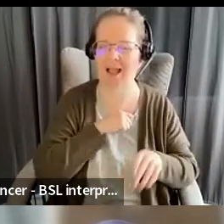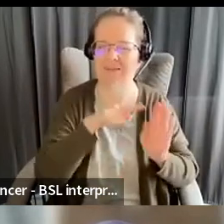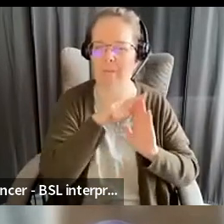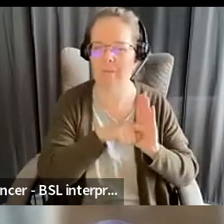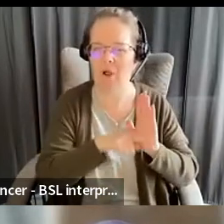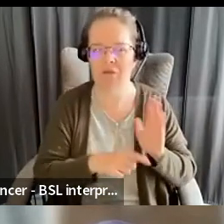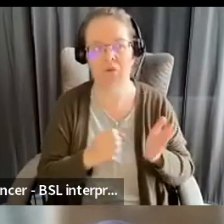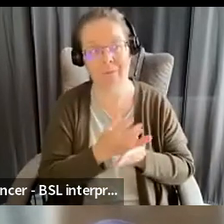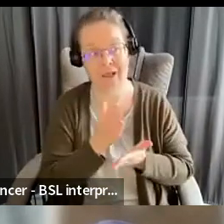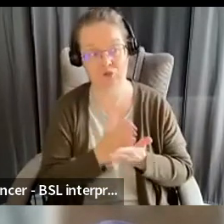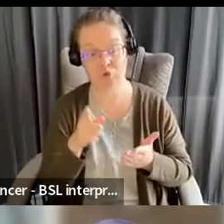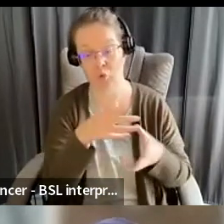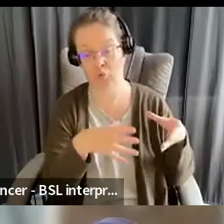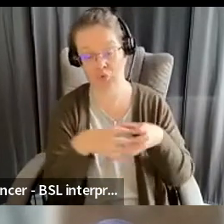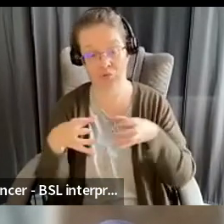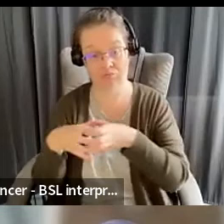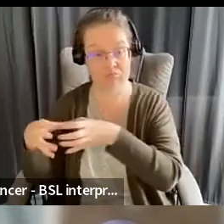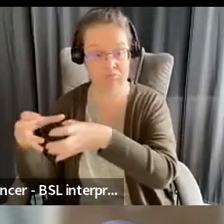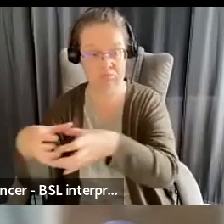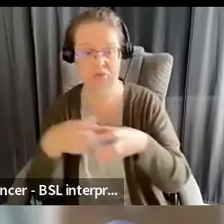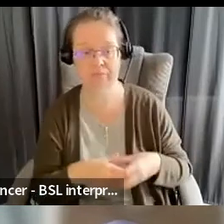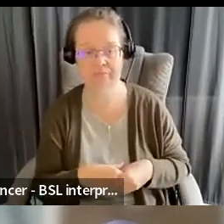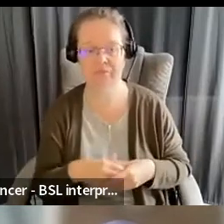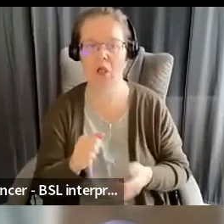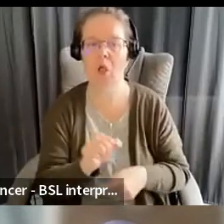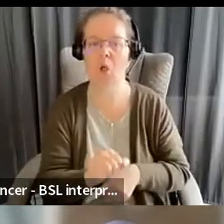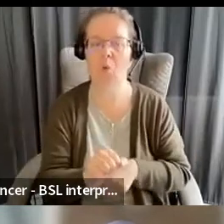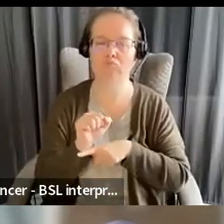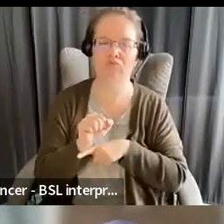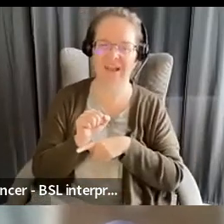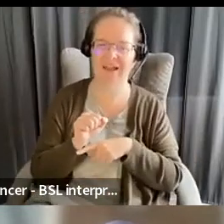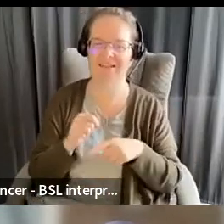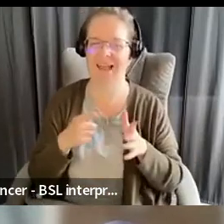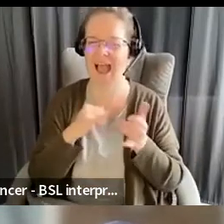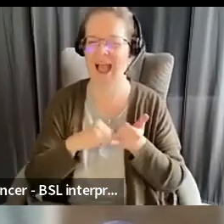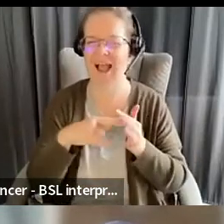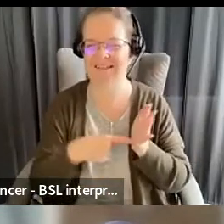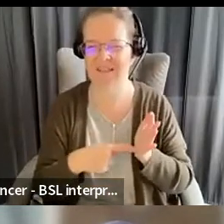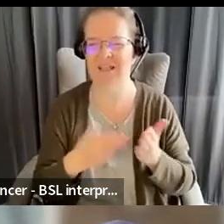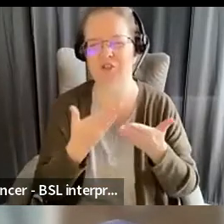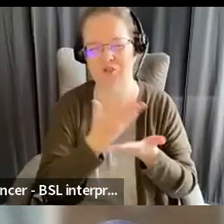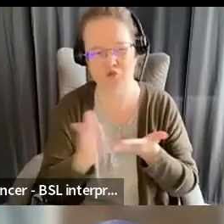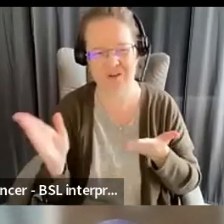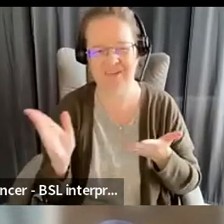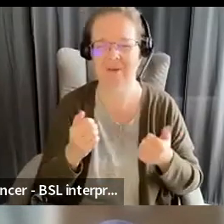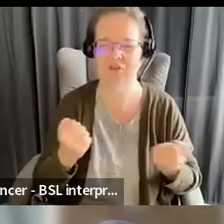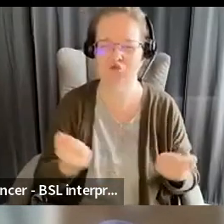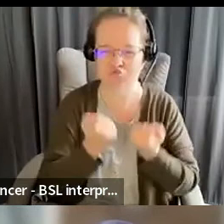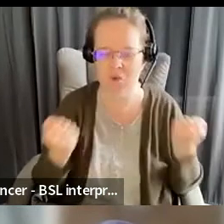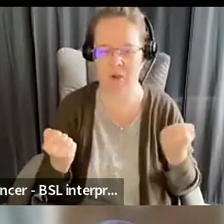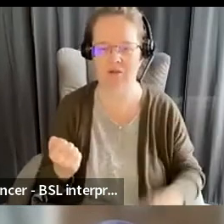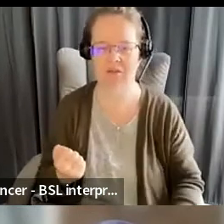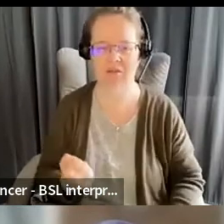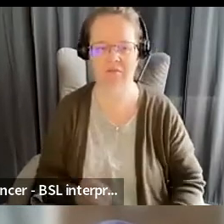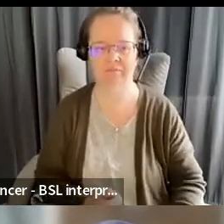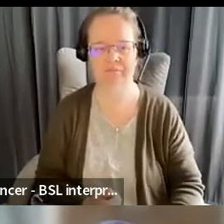that the department's duty of care to protecting its assets and classify material as fair, robust, and fit for